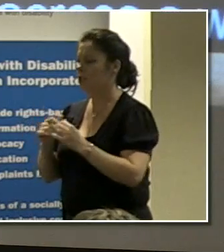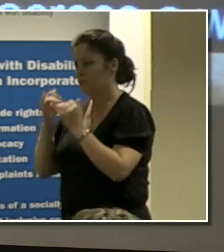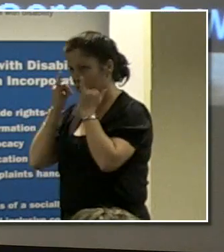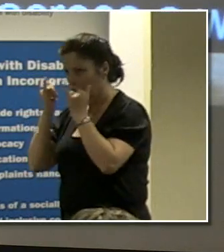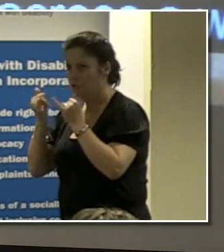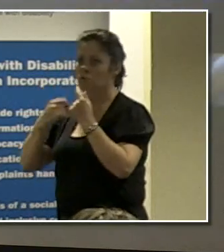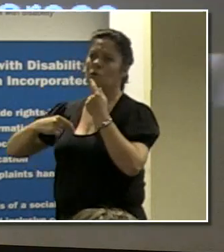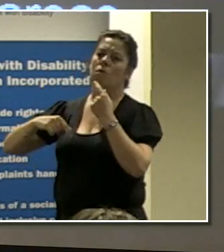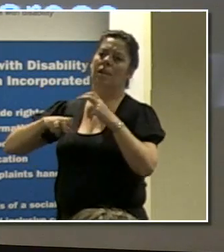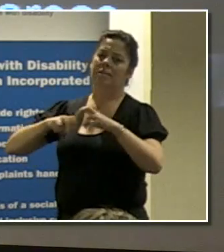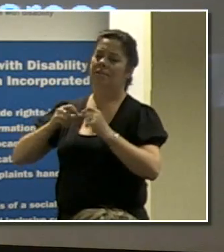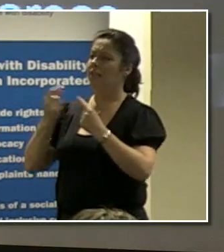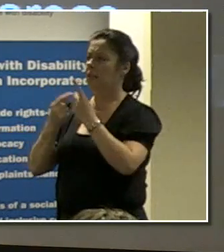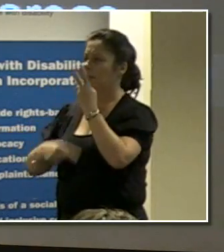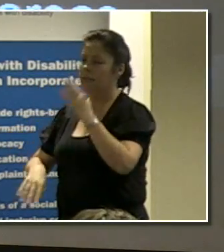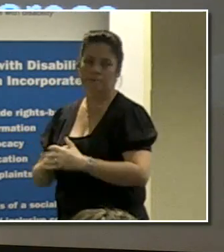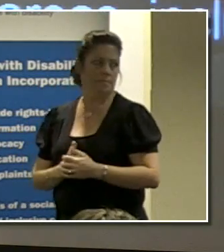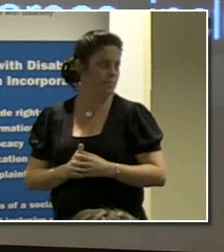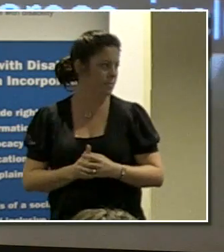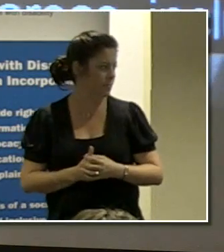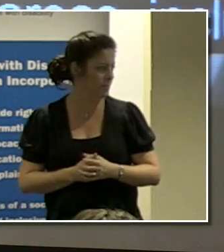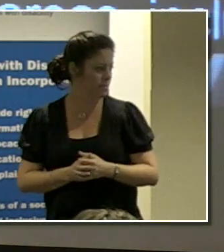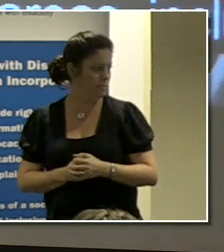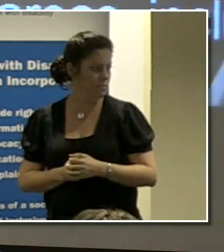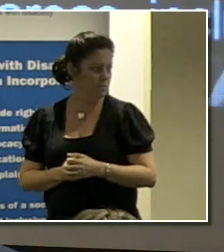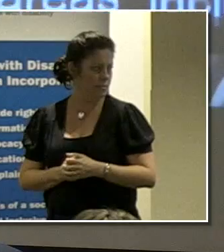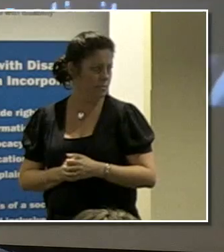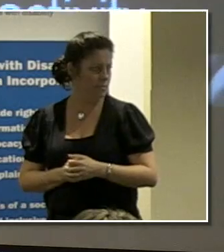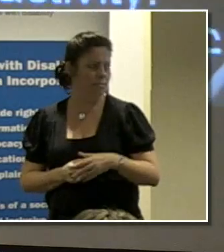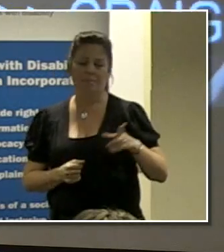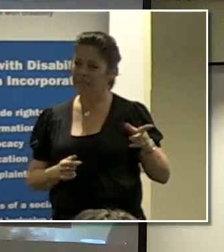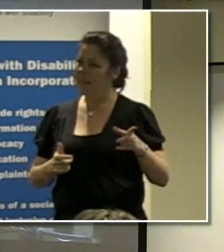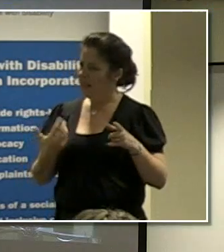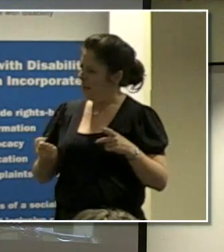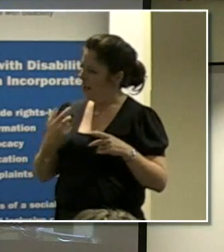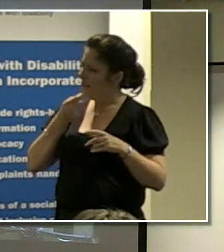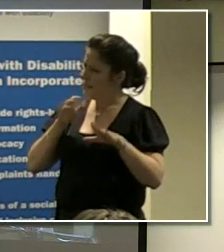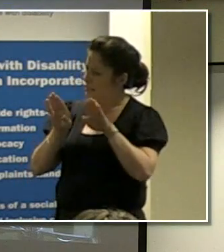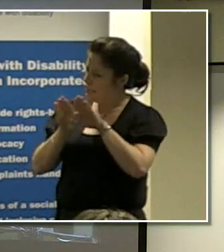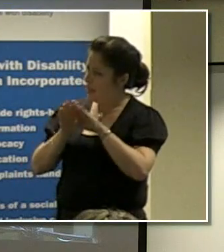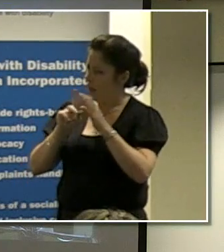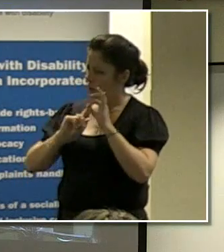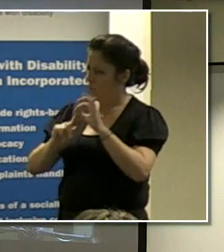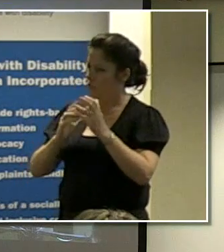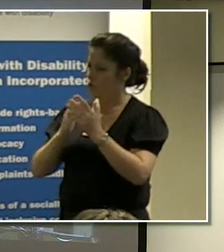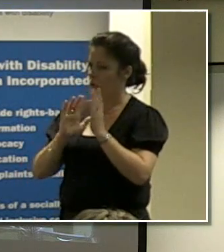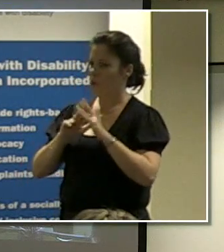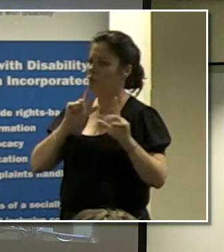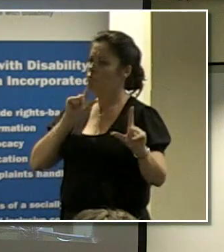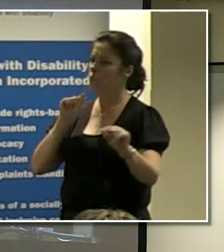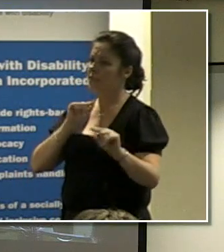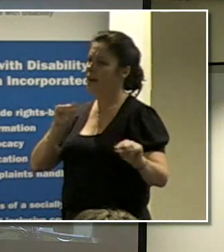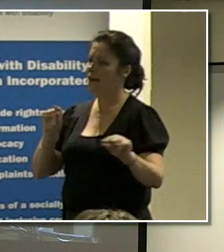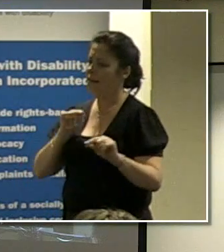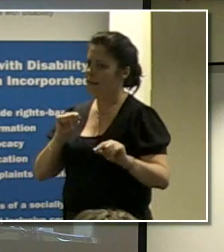activity. I was just going to note there was a quite similar but related question on Twitter, which is